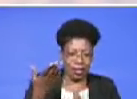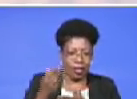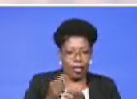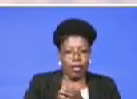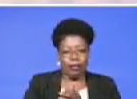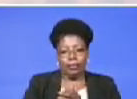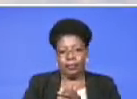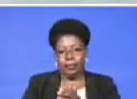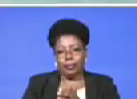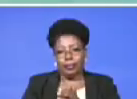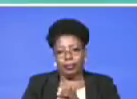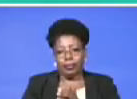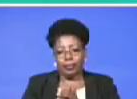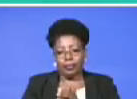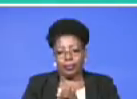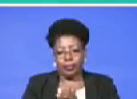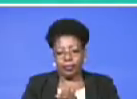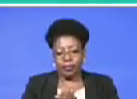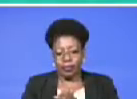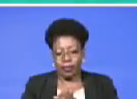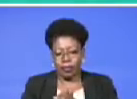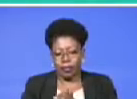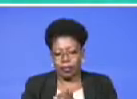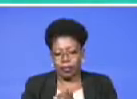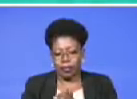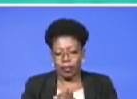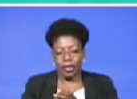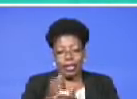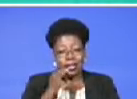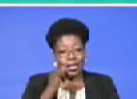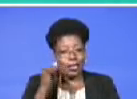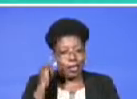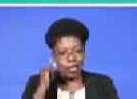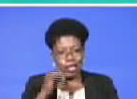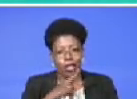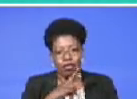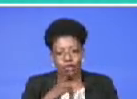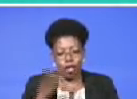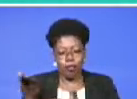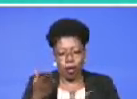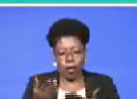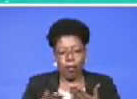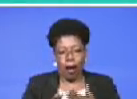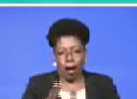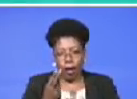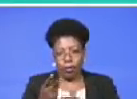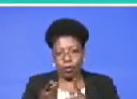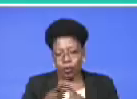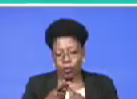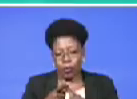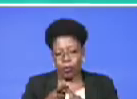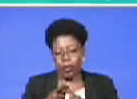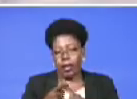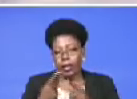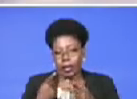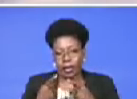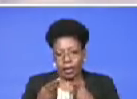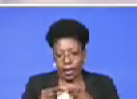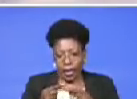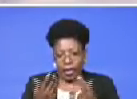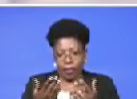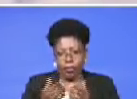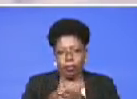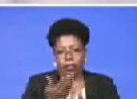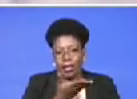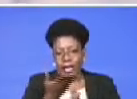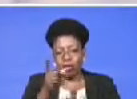crowd was kind of down for quite a spell, and yesterday it really brought them right back up at the top of the game. I mean, we had a few things that we